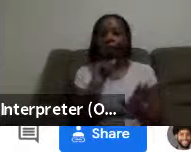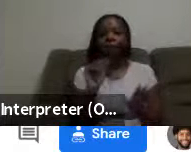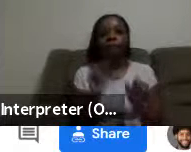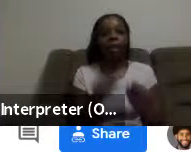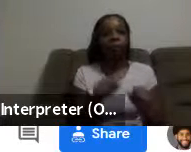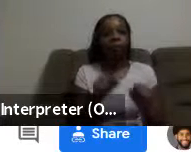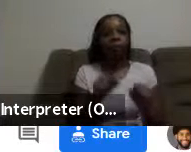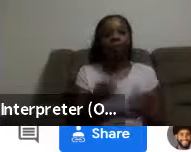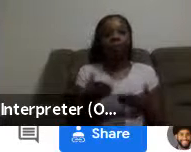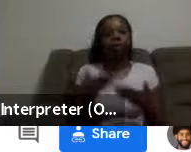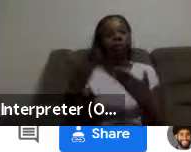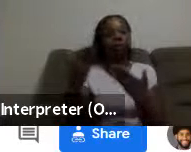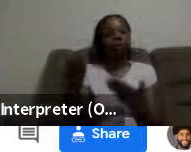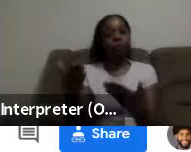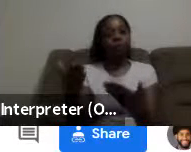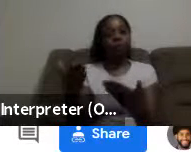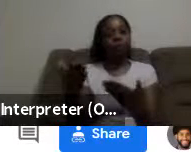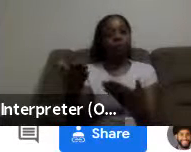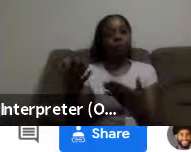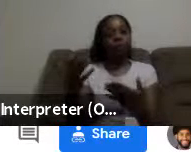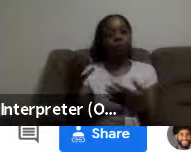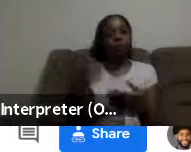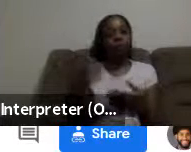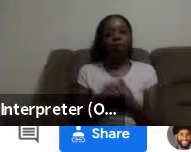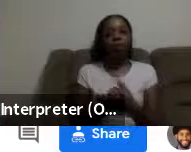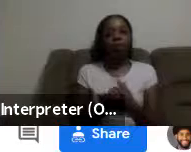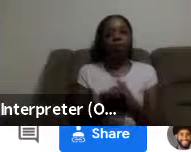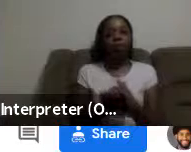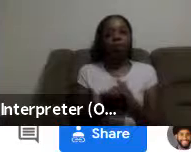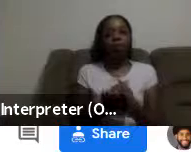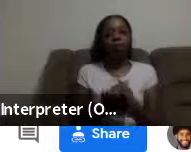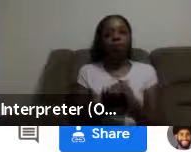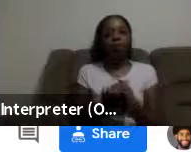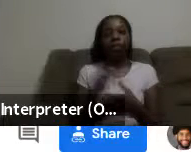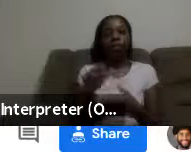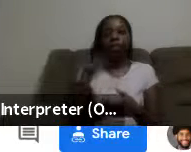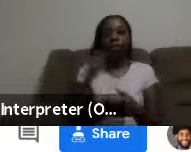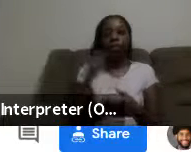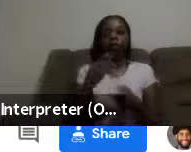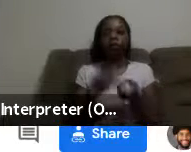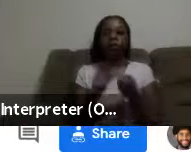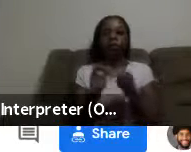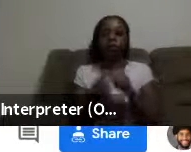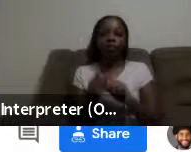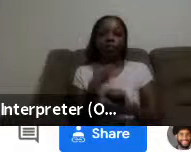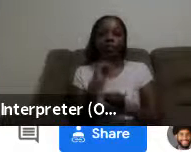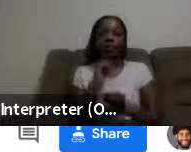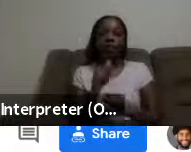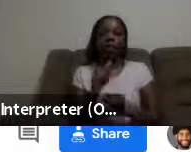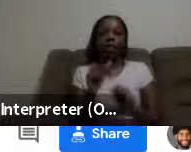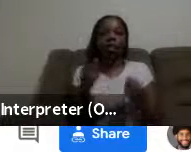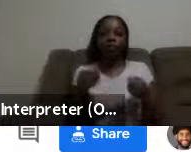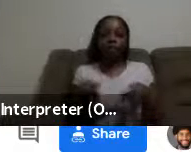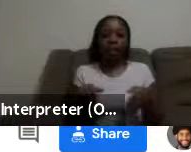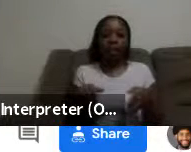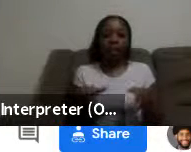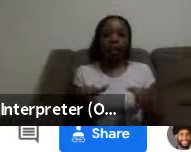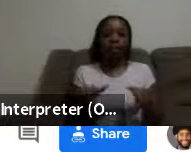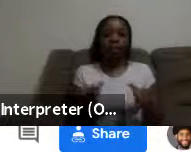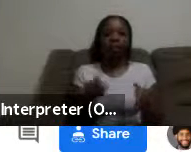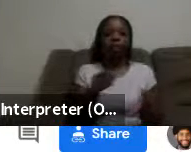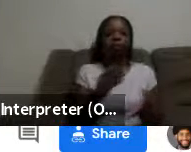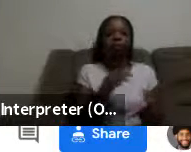those final standard operating procedure changes because we're not allowed to vote on those section by section. They have to come as one fell